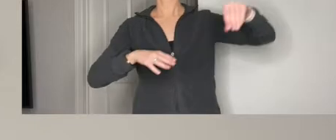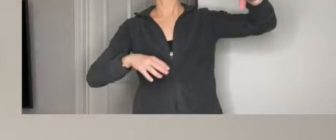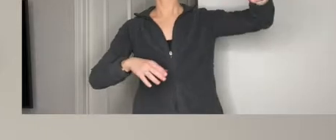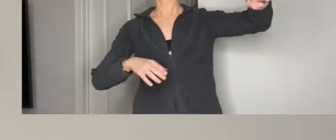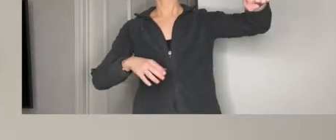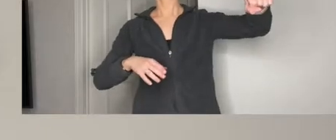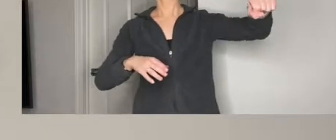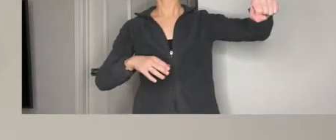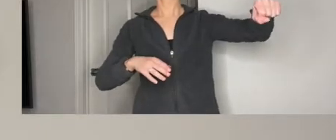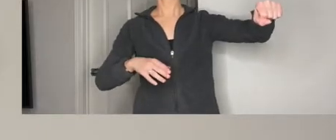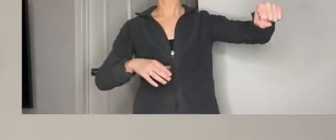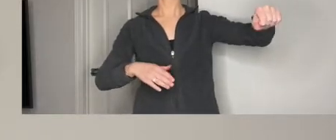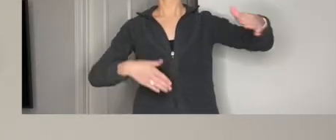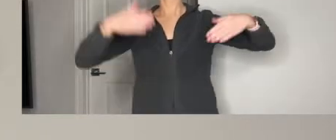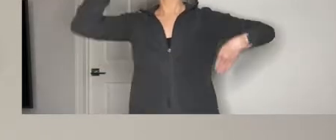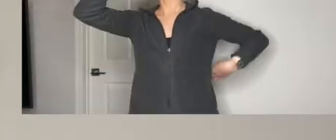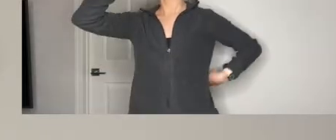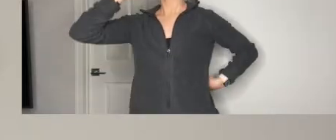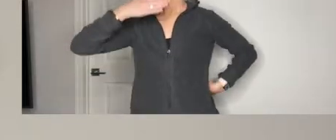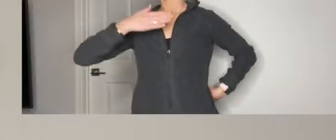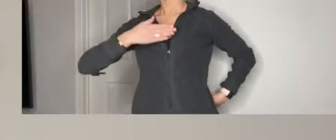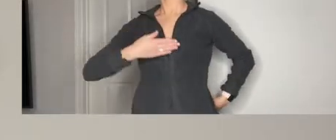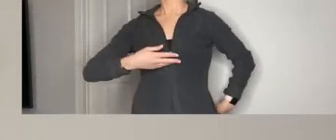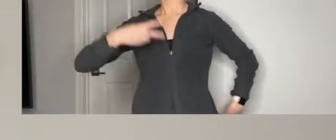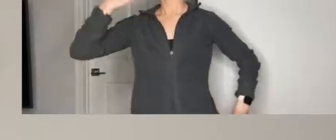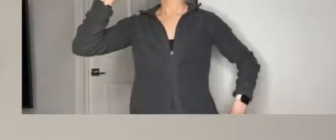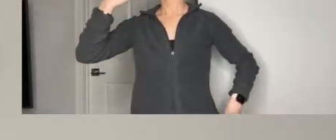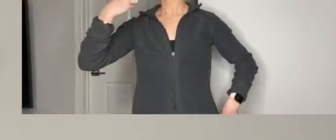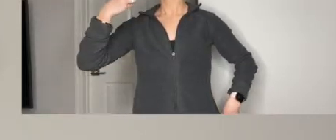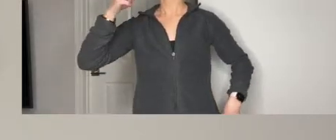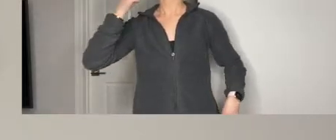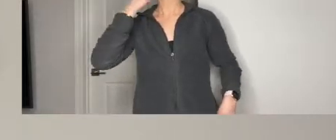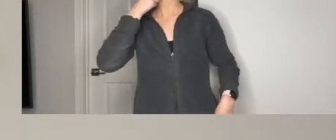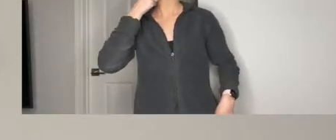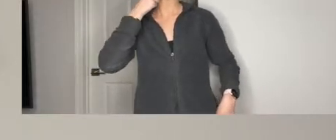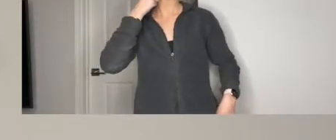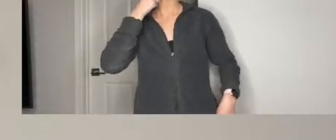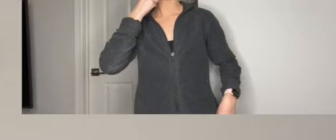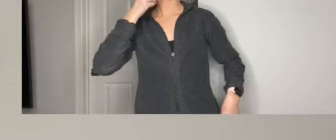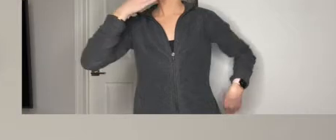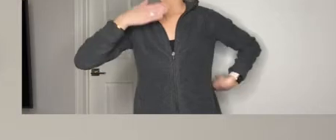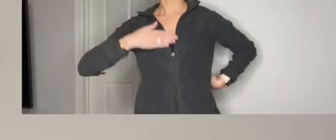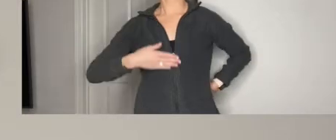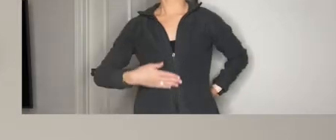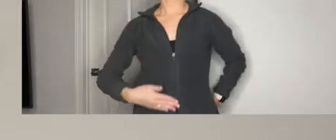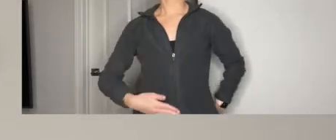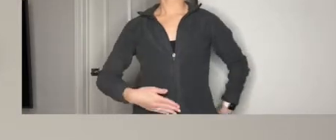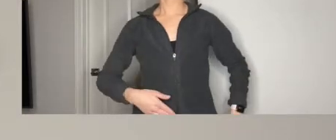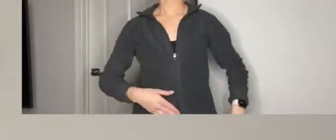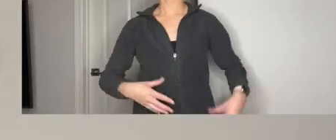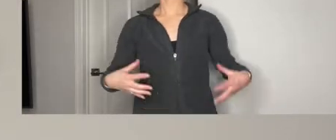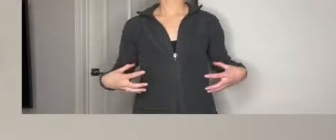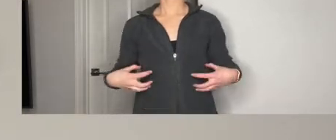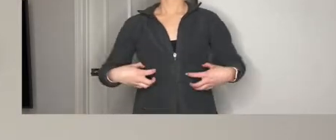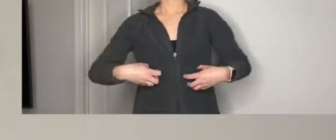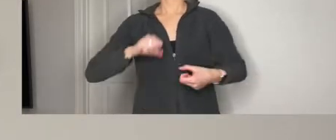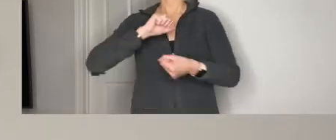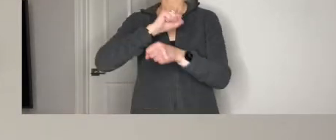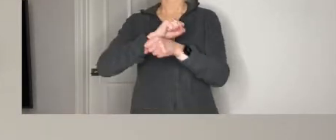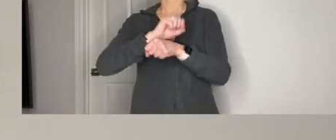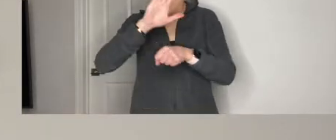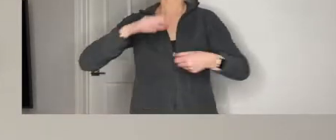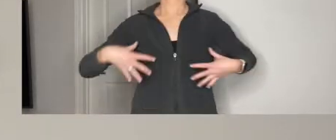of you, like you're in between two panels of glass. So flat back, nice and engaging our